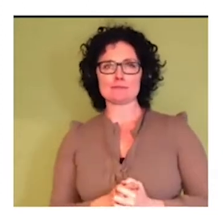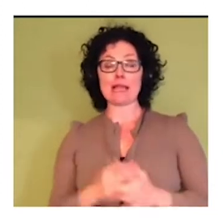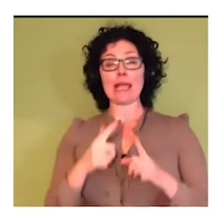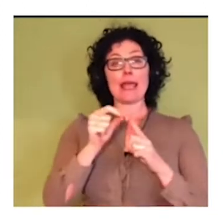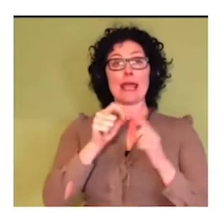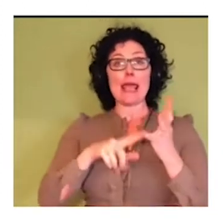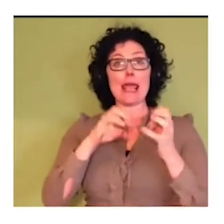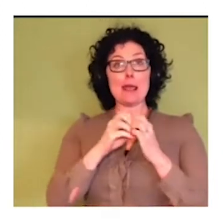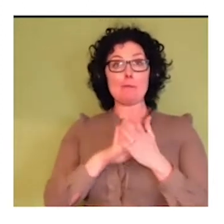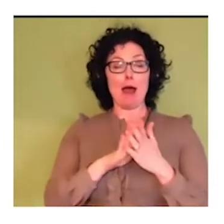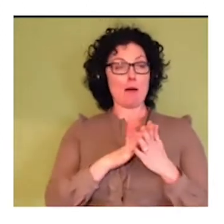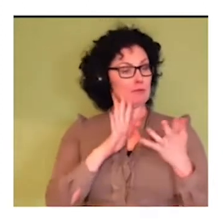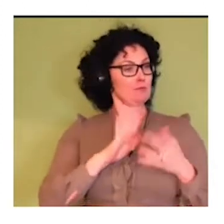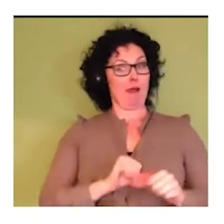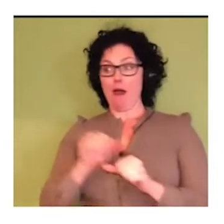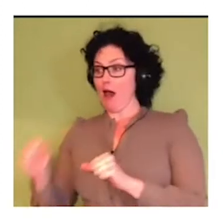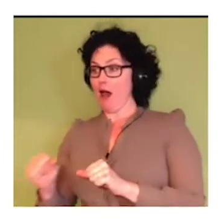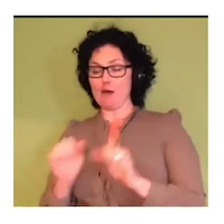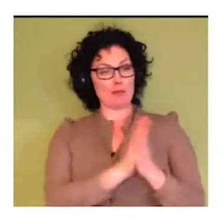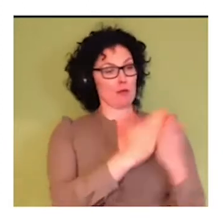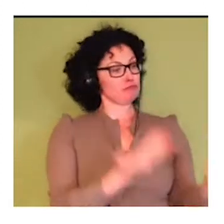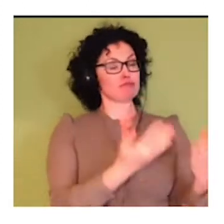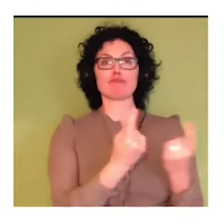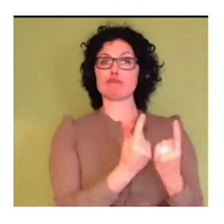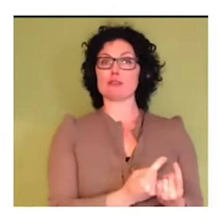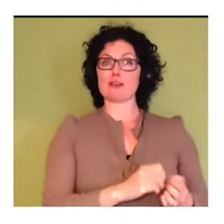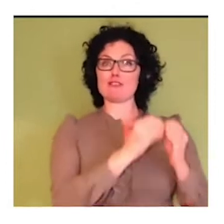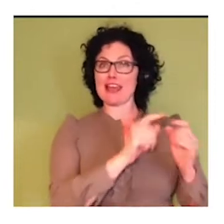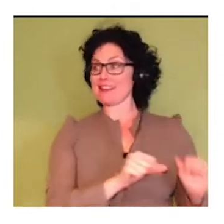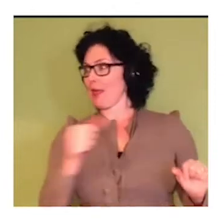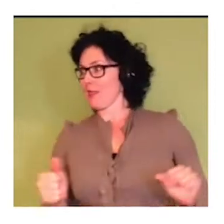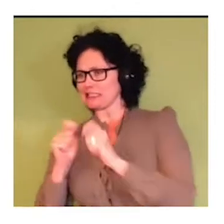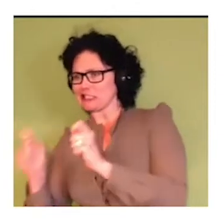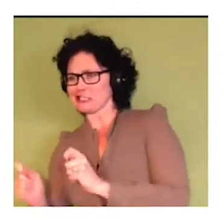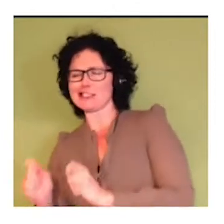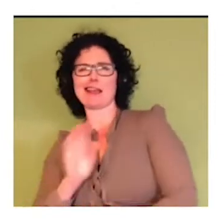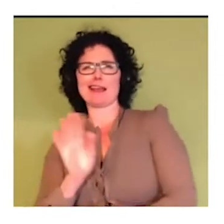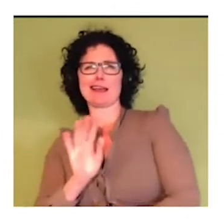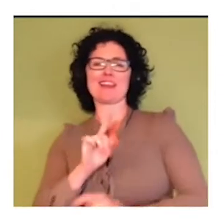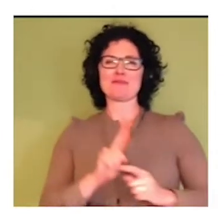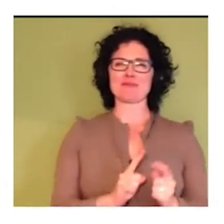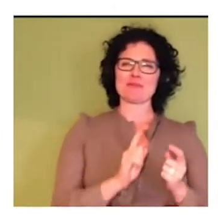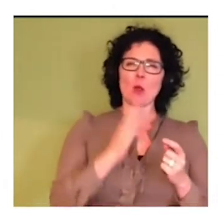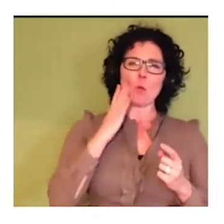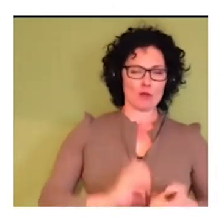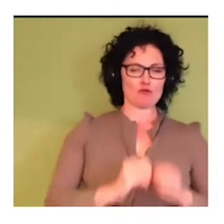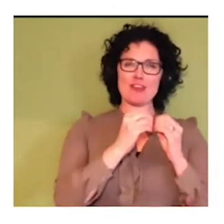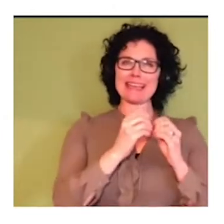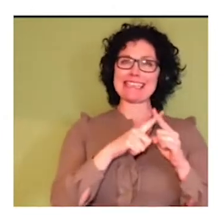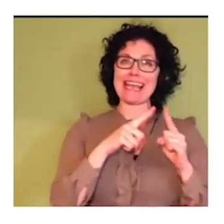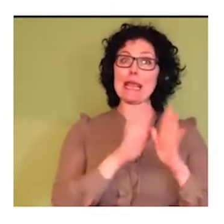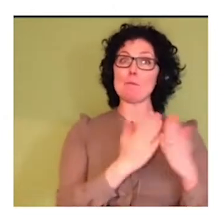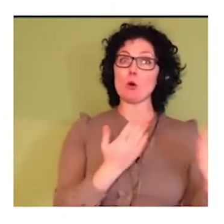after the fact. The standard itself has accessibility kind of baked in. So when an book is